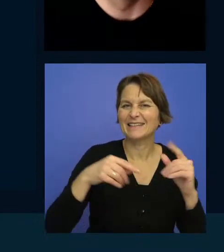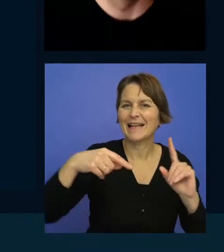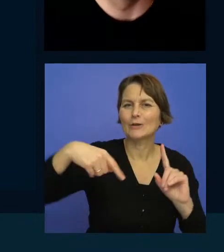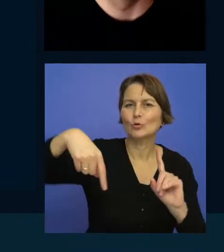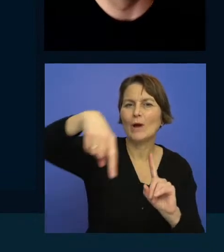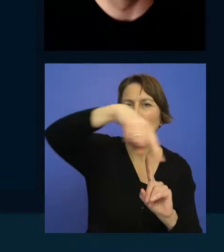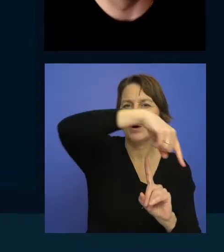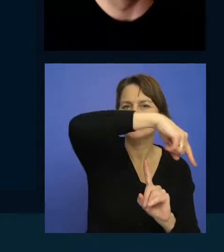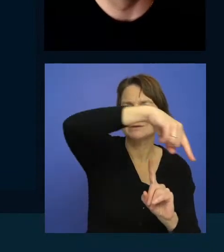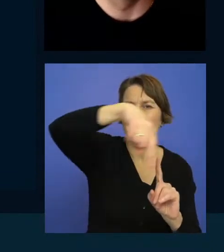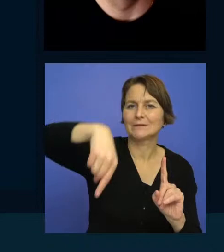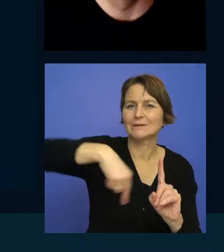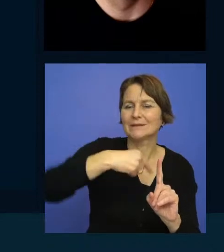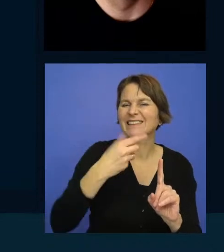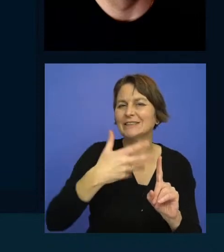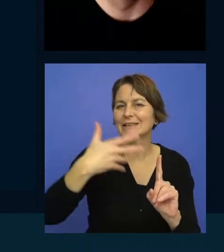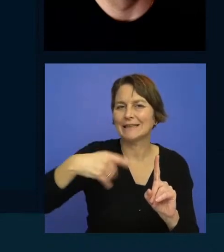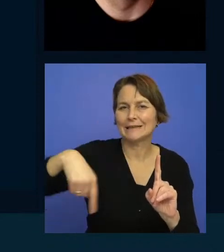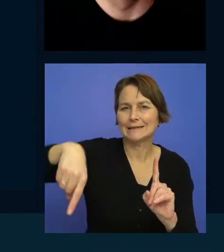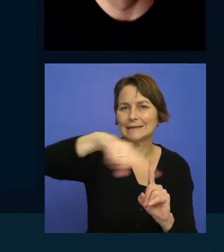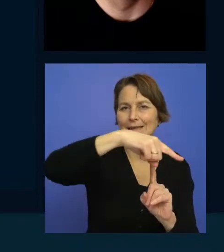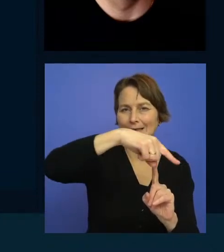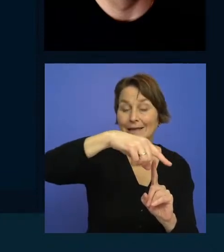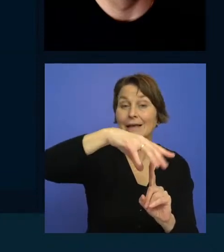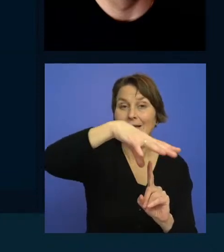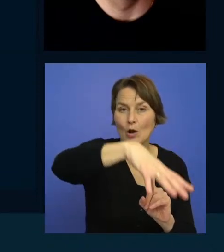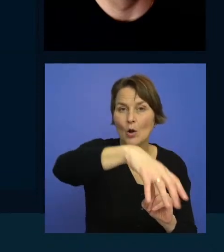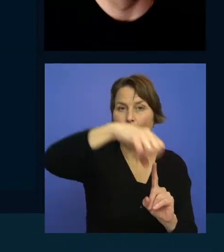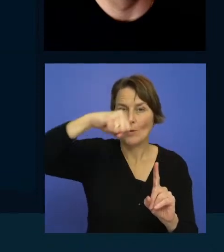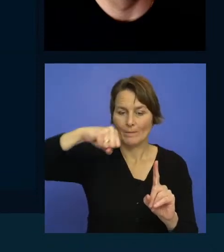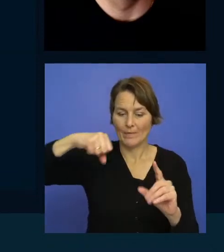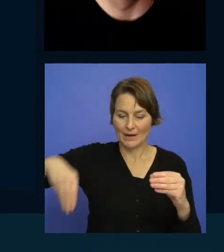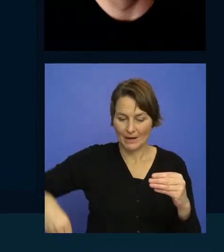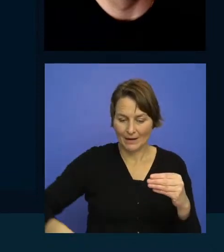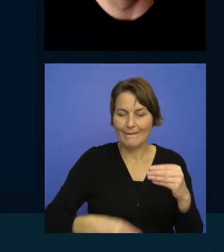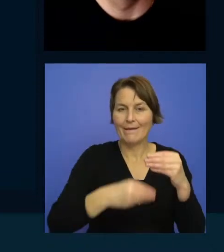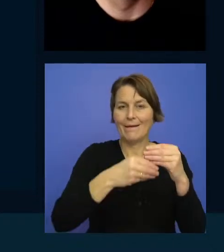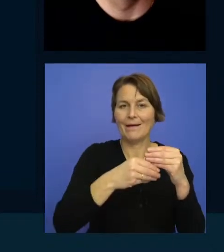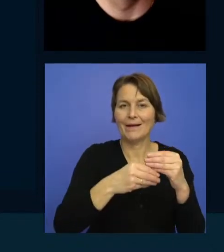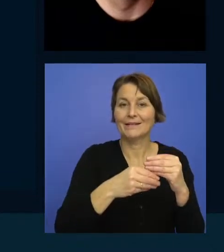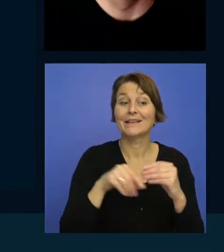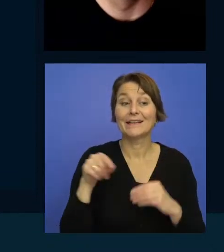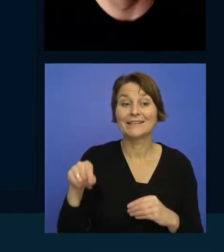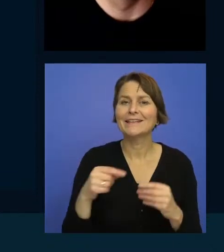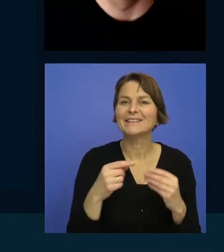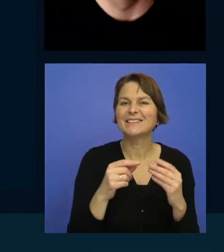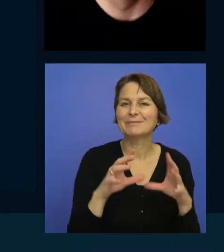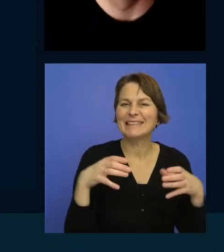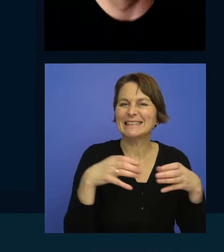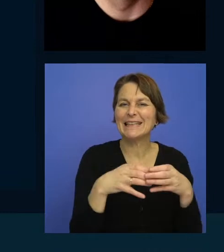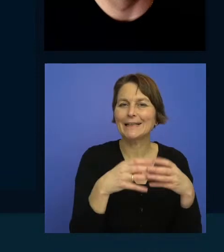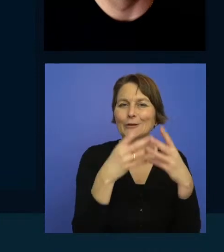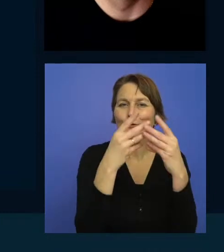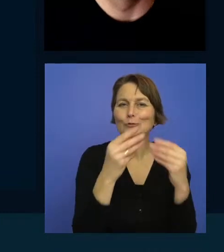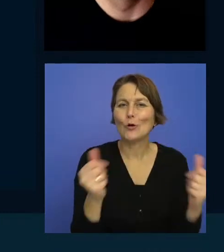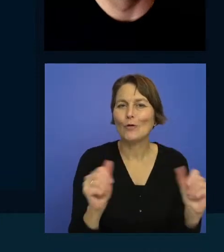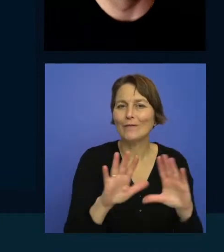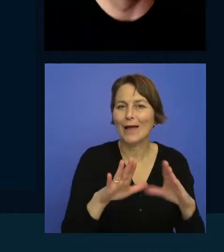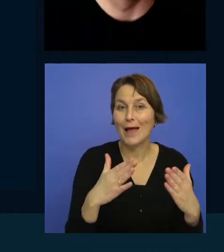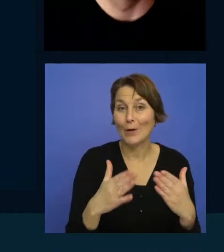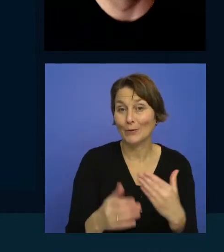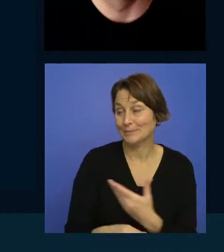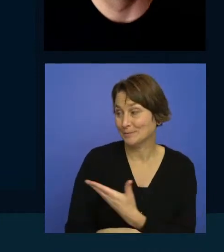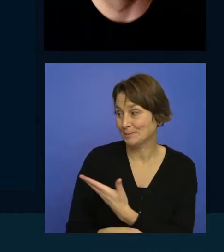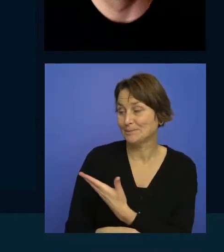information. And then I can retry my attack with my SAT solver, And what you'll see here is that we get a very